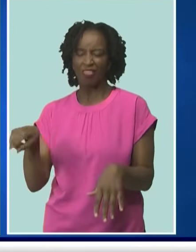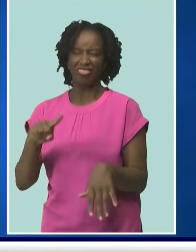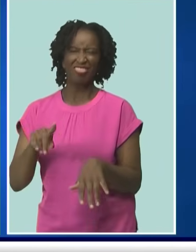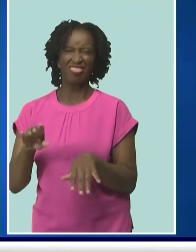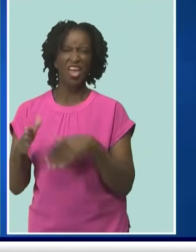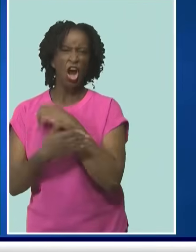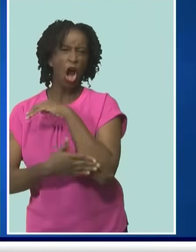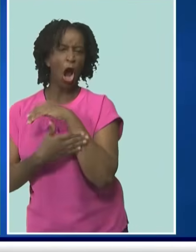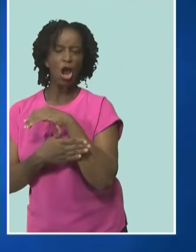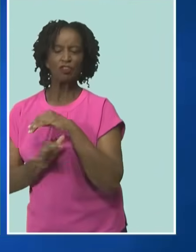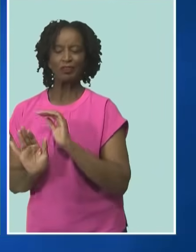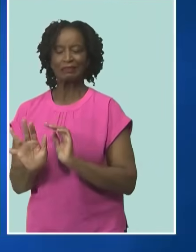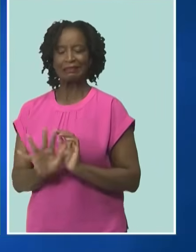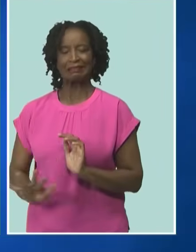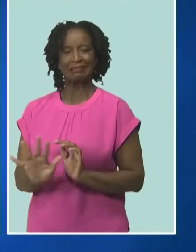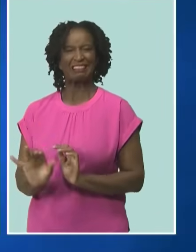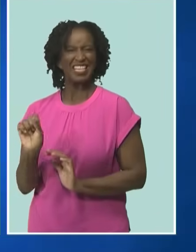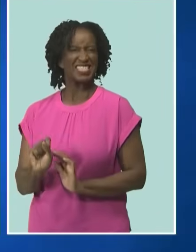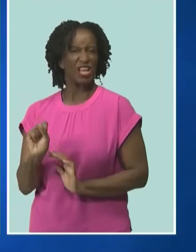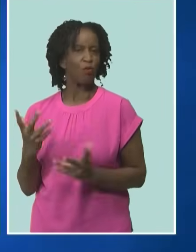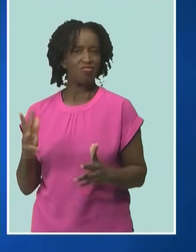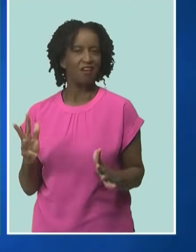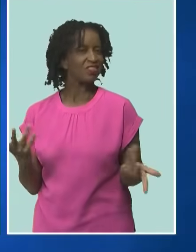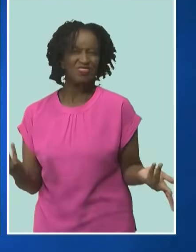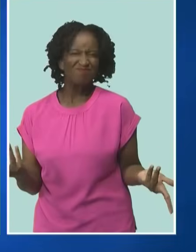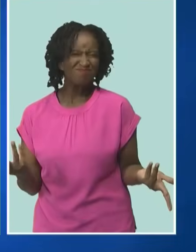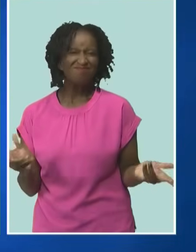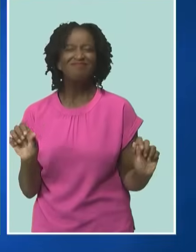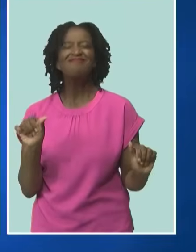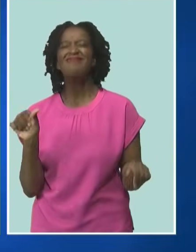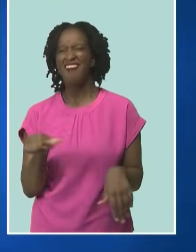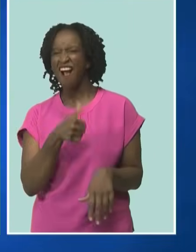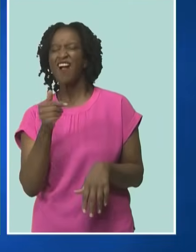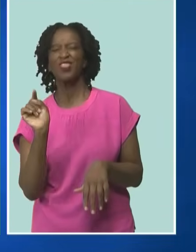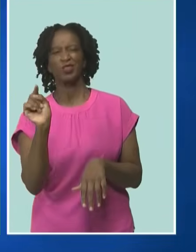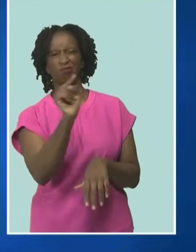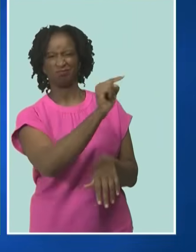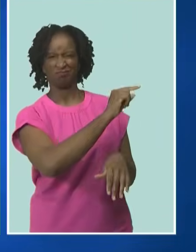say South-South, it's like south from what was